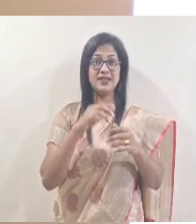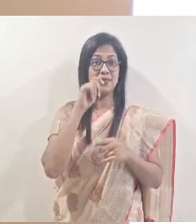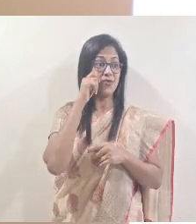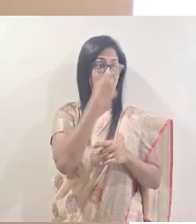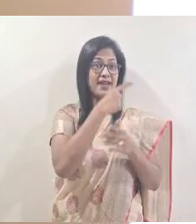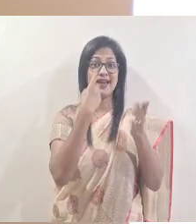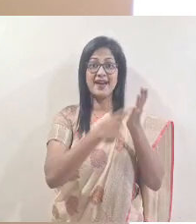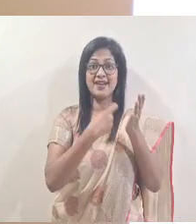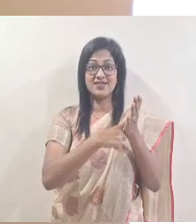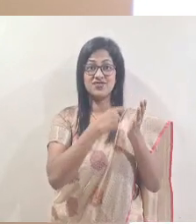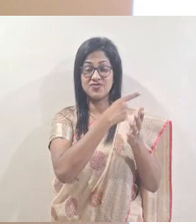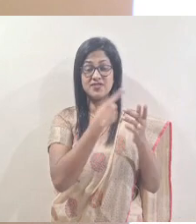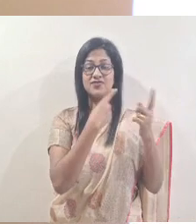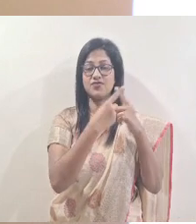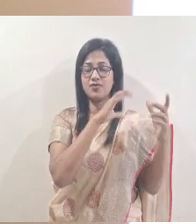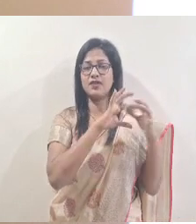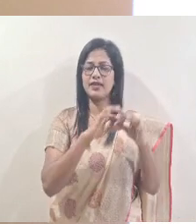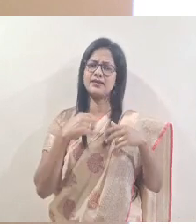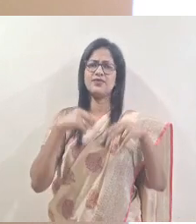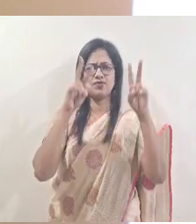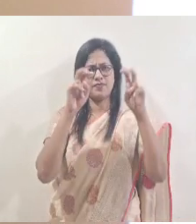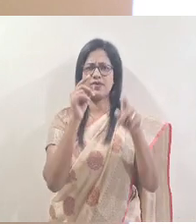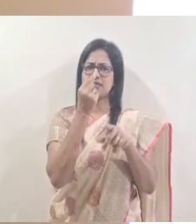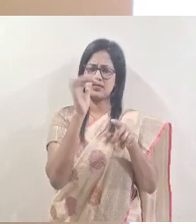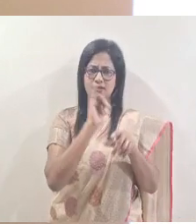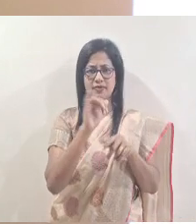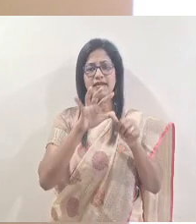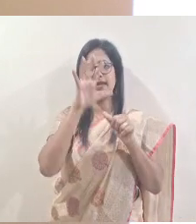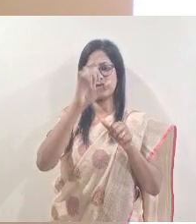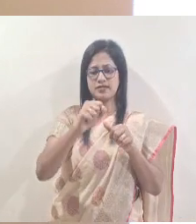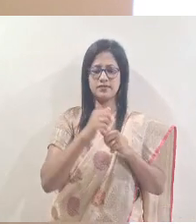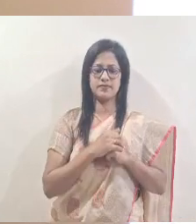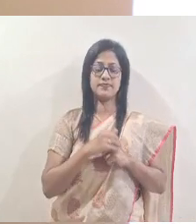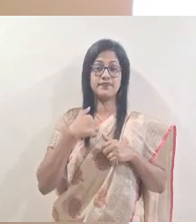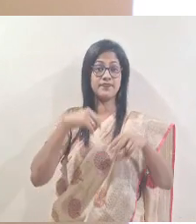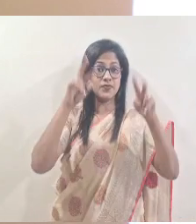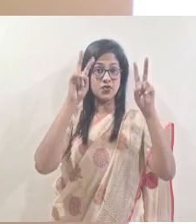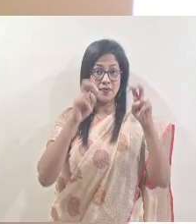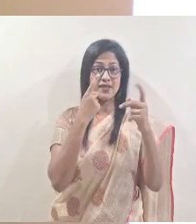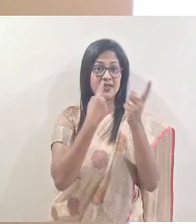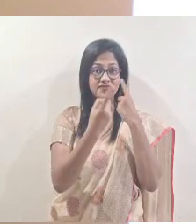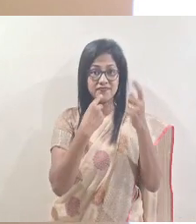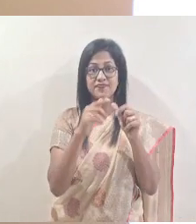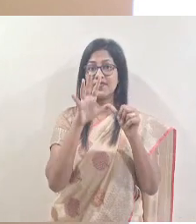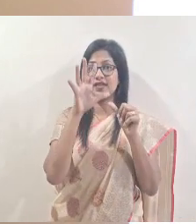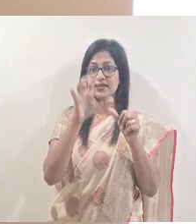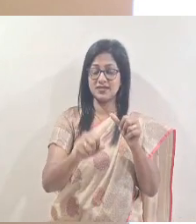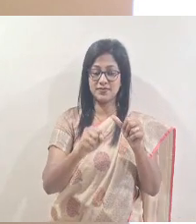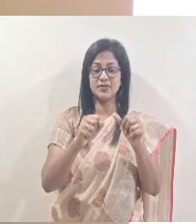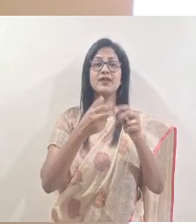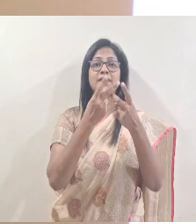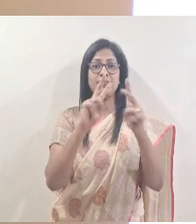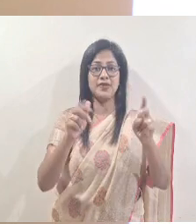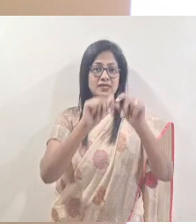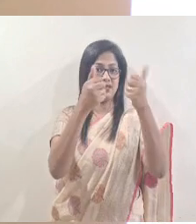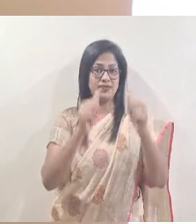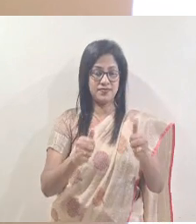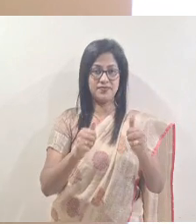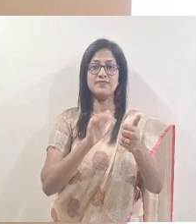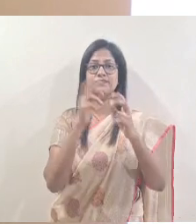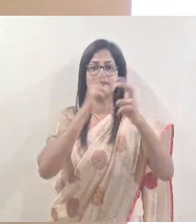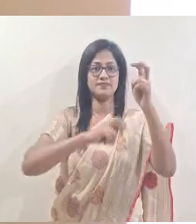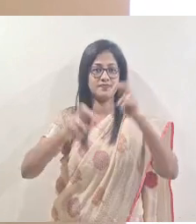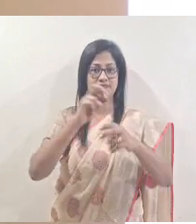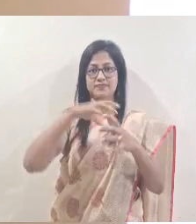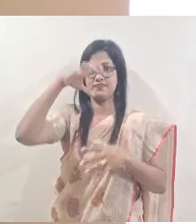about accessibility, I'm here also with a similar topic. So our topic is evaluating accessibility of a multimodal transportation